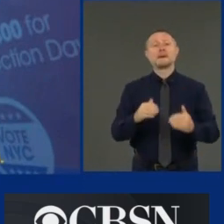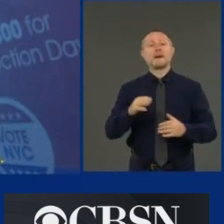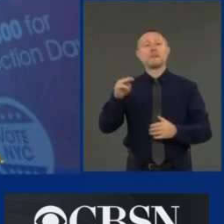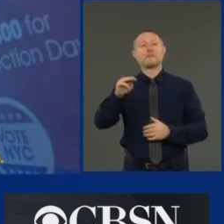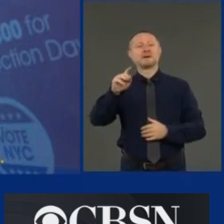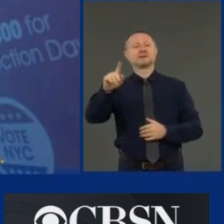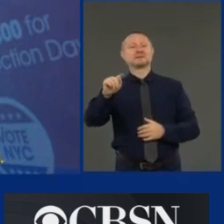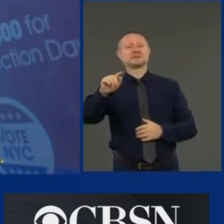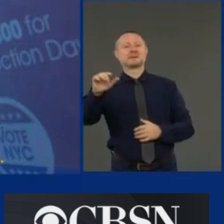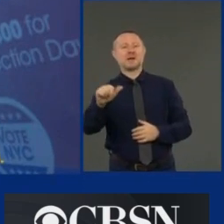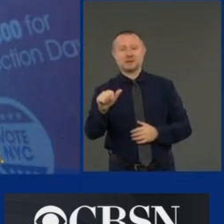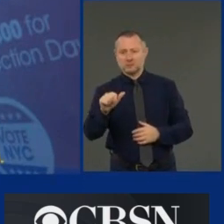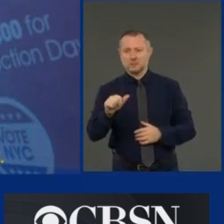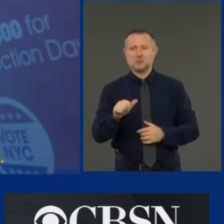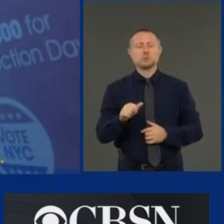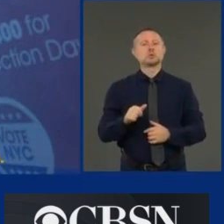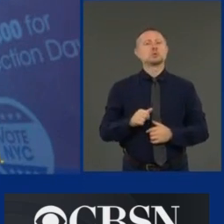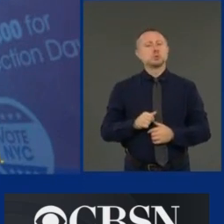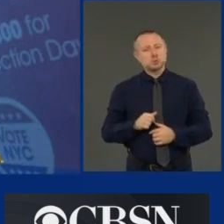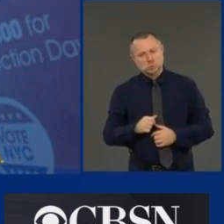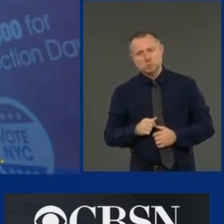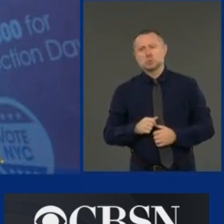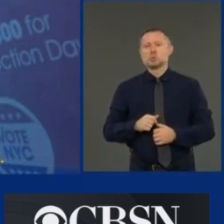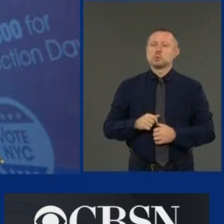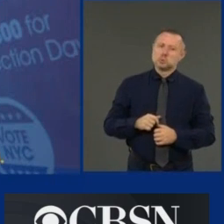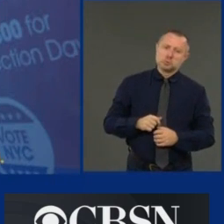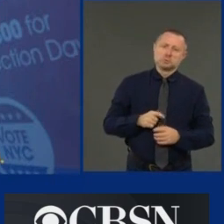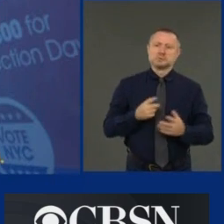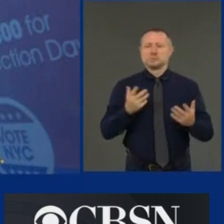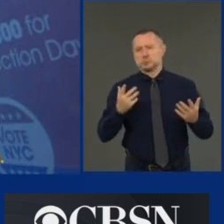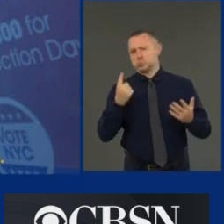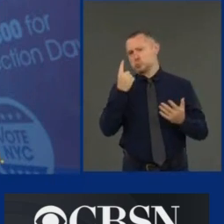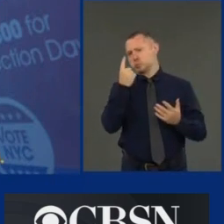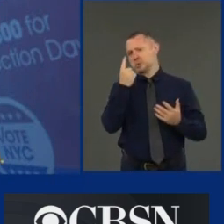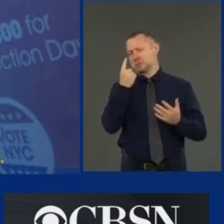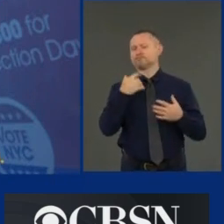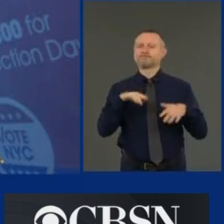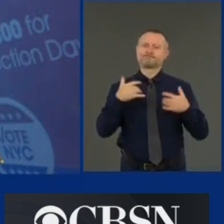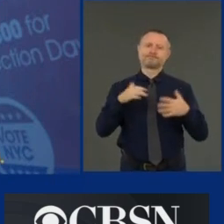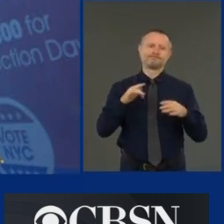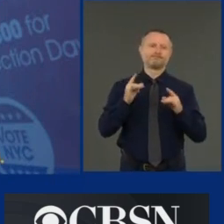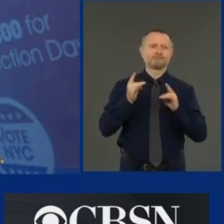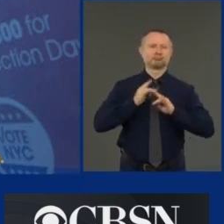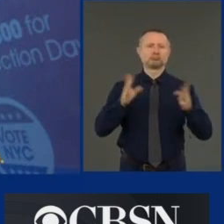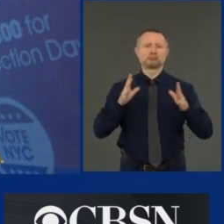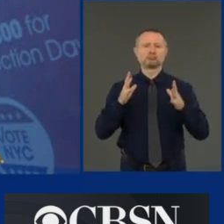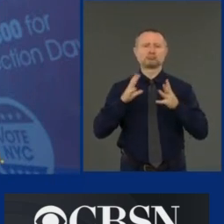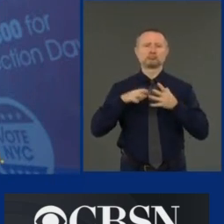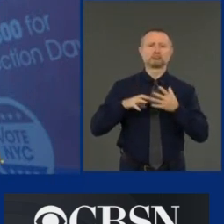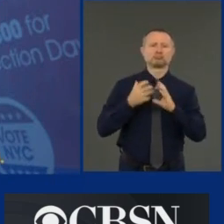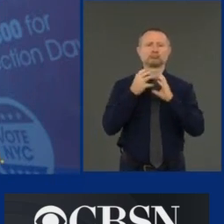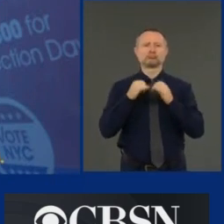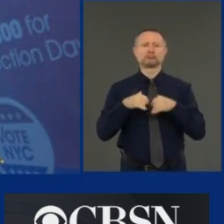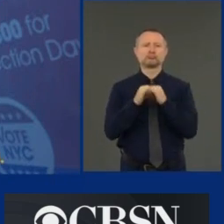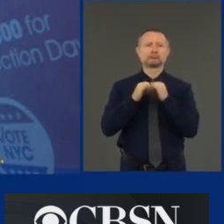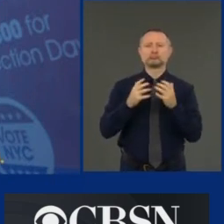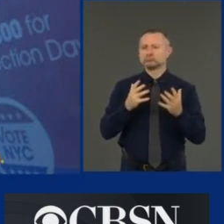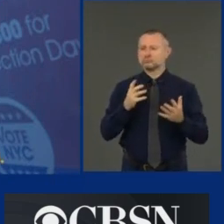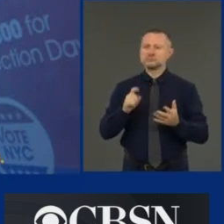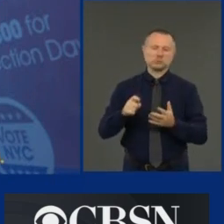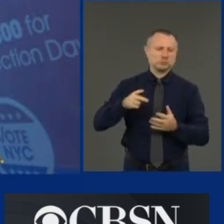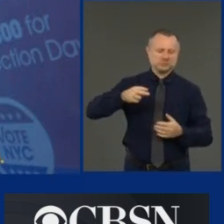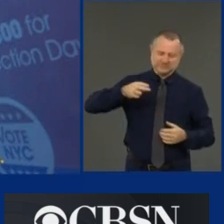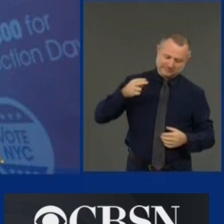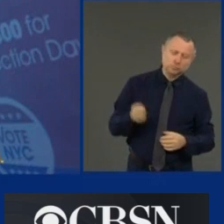MTA had one of the really extraordinary challenges of all time when you think about it.